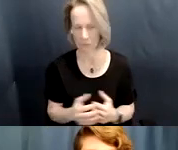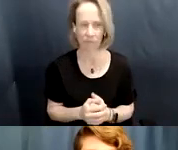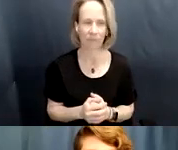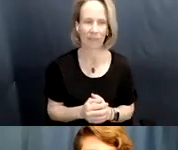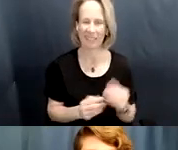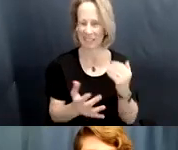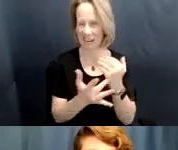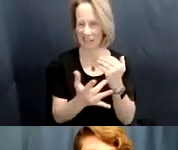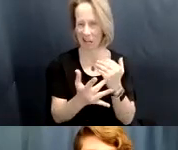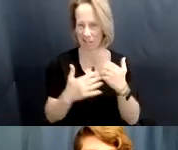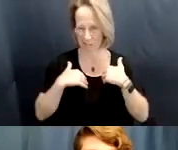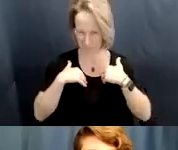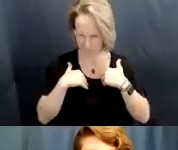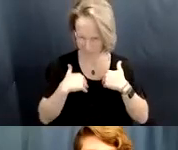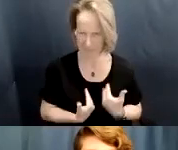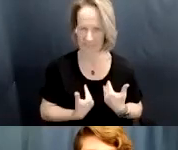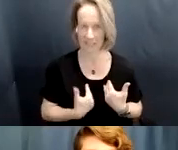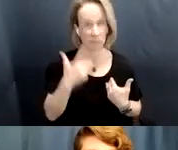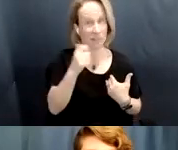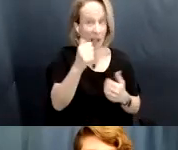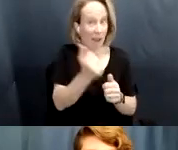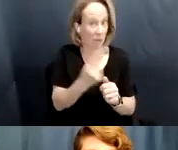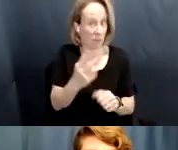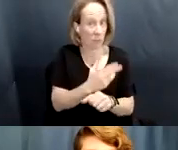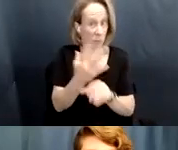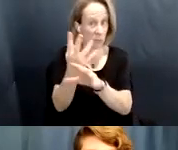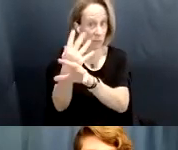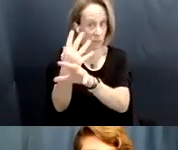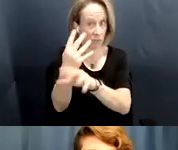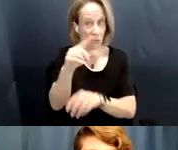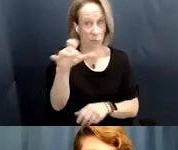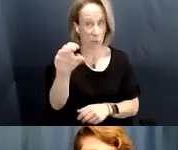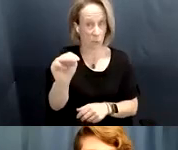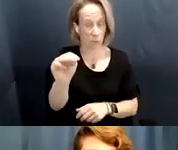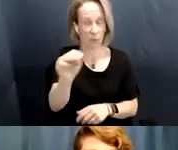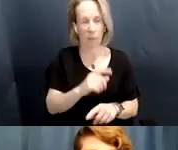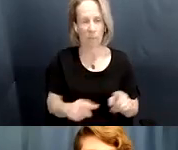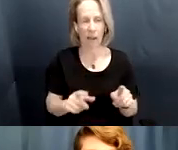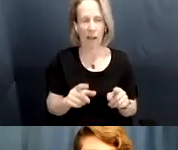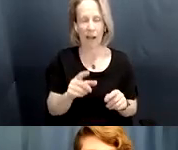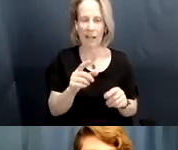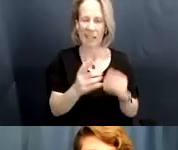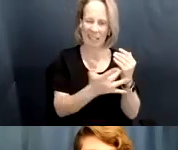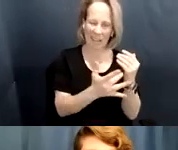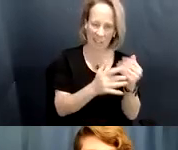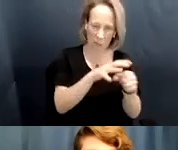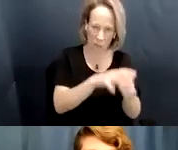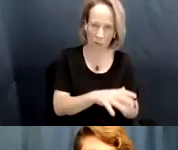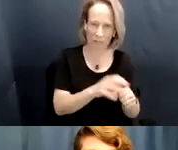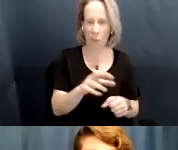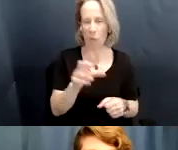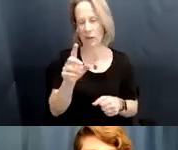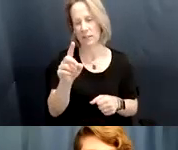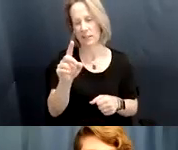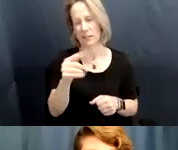because not all of us are using Zoom, right? Also known as technostress or digital fatigue, is the inability to cope with all that